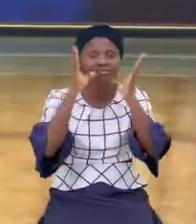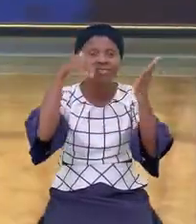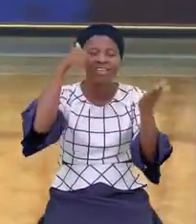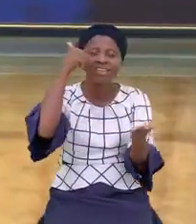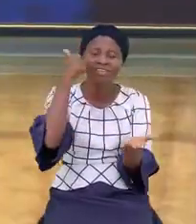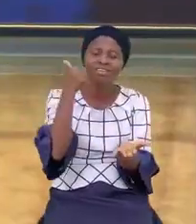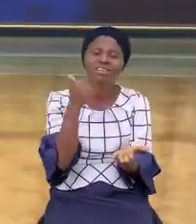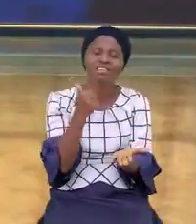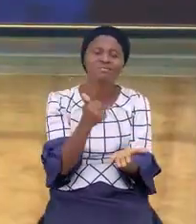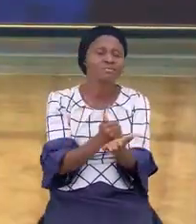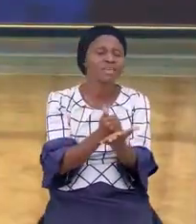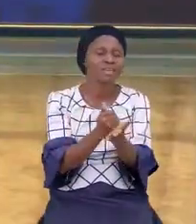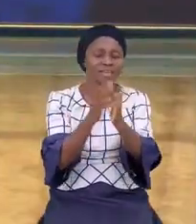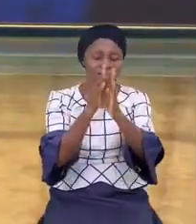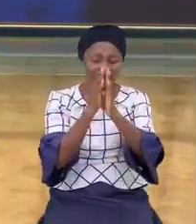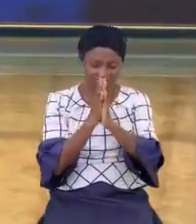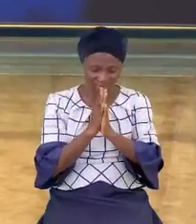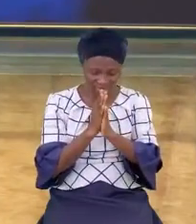say,